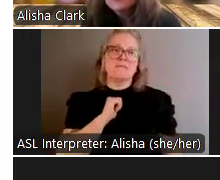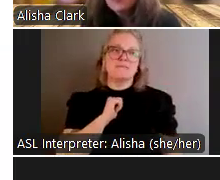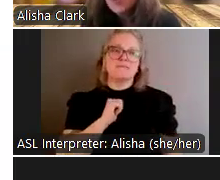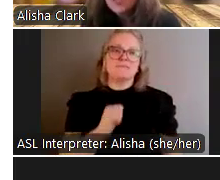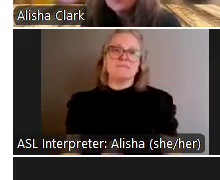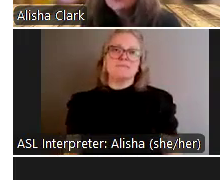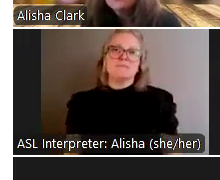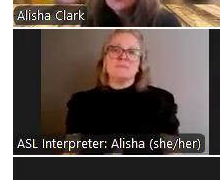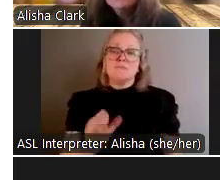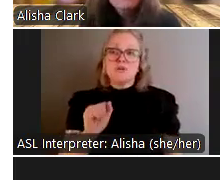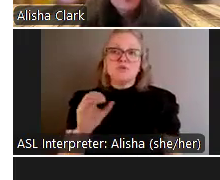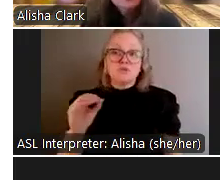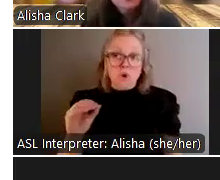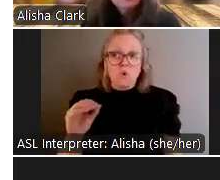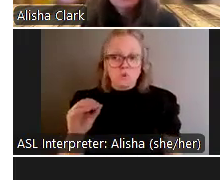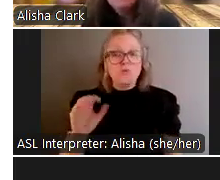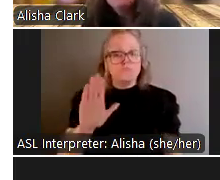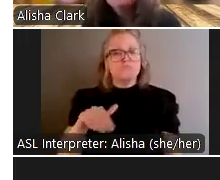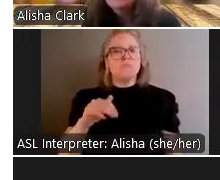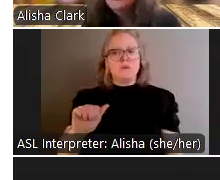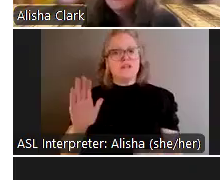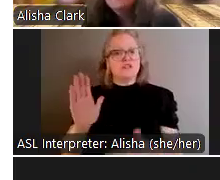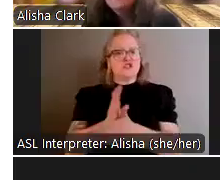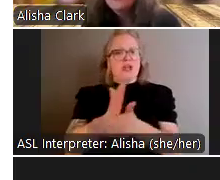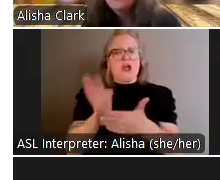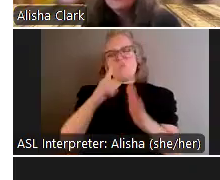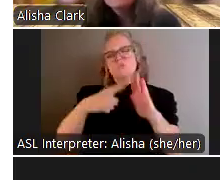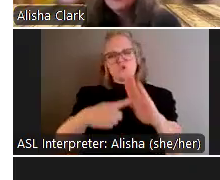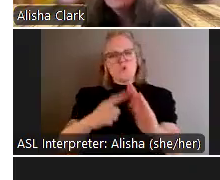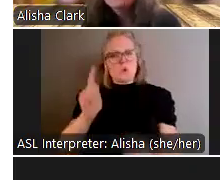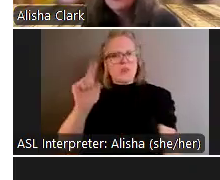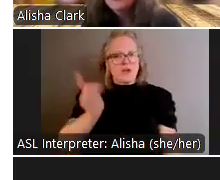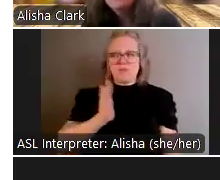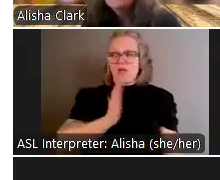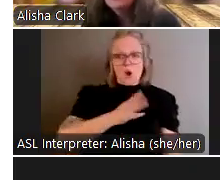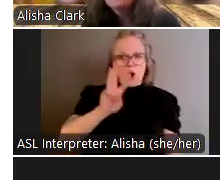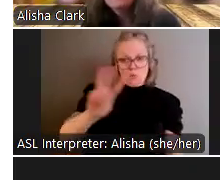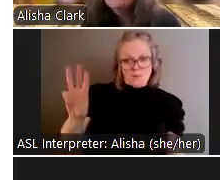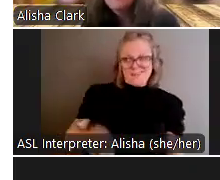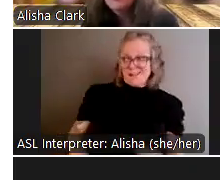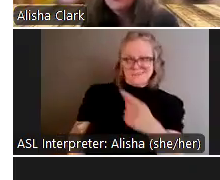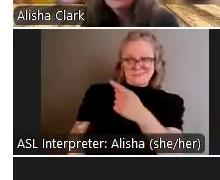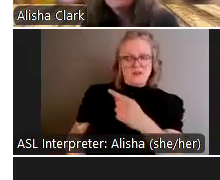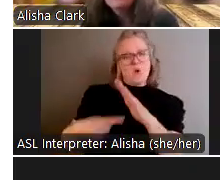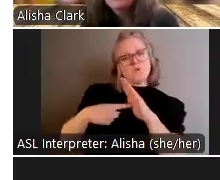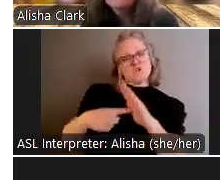And so we can definitely share. I'll show you all later on our website to where you can look for our community